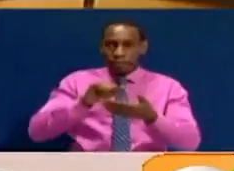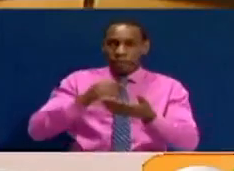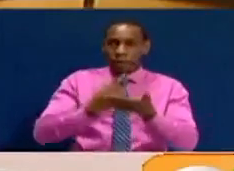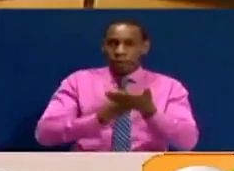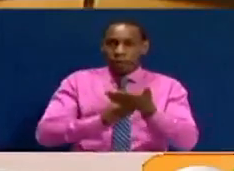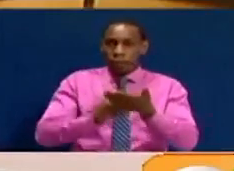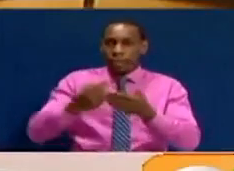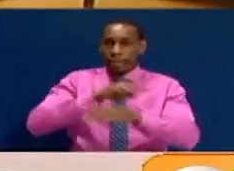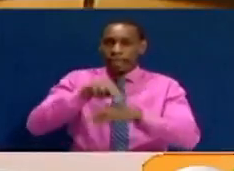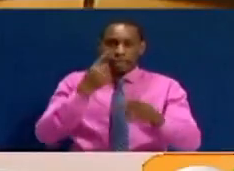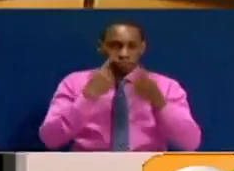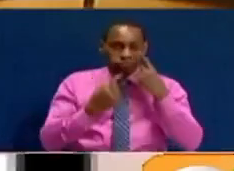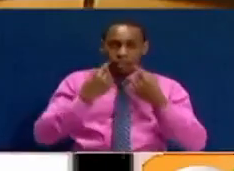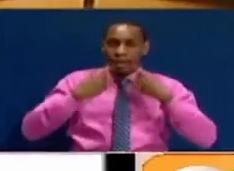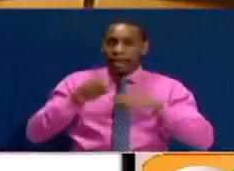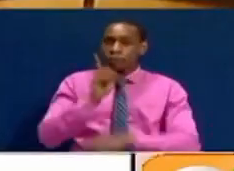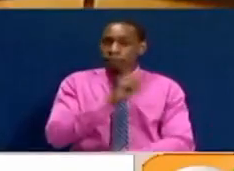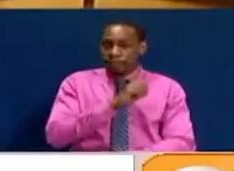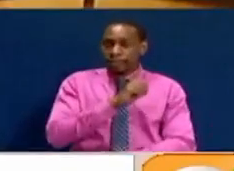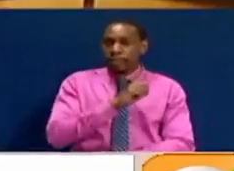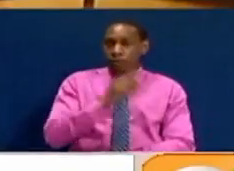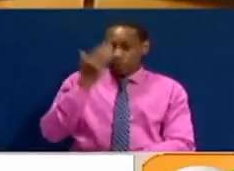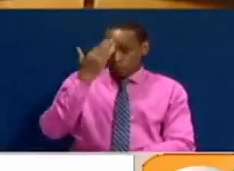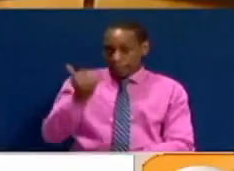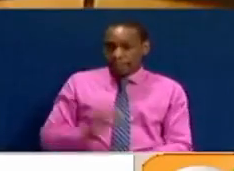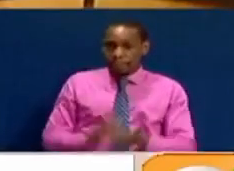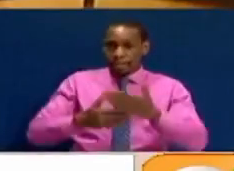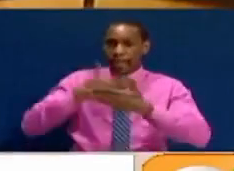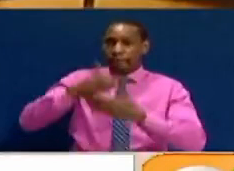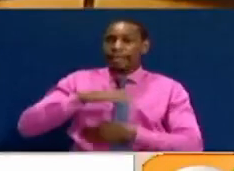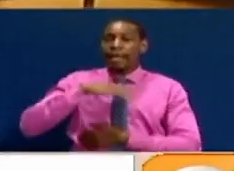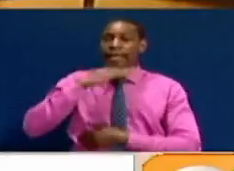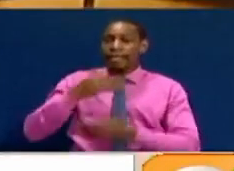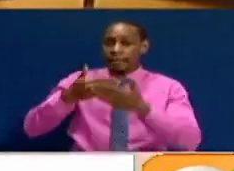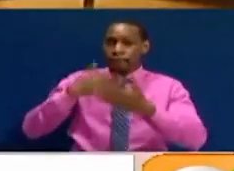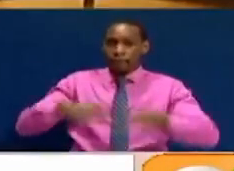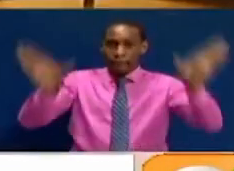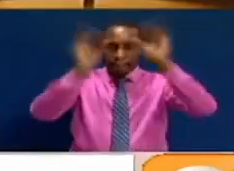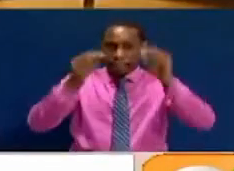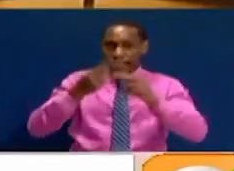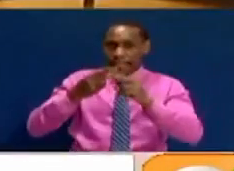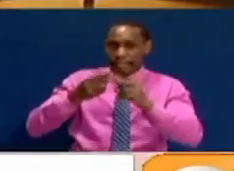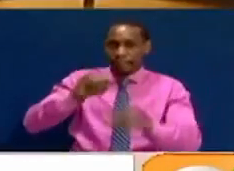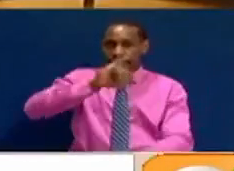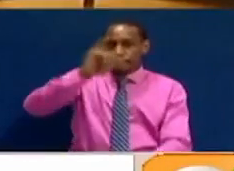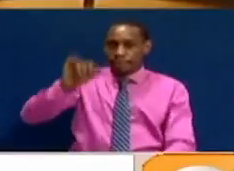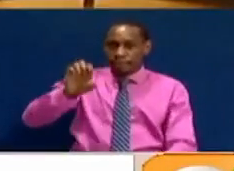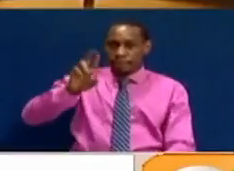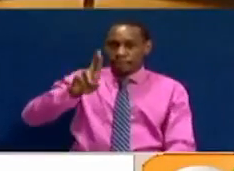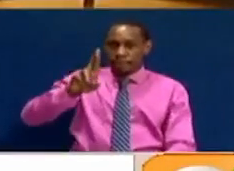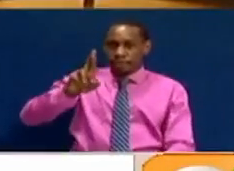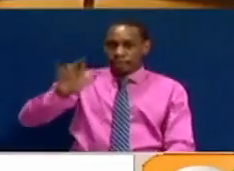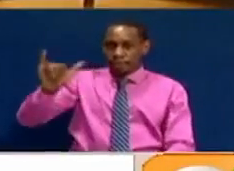Week of national mourning has been announced in the country following the demise of former President Jerry John